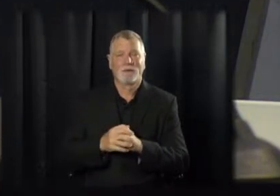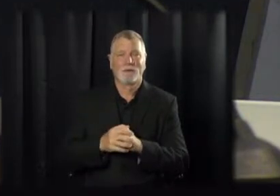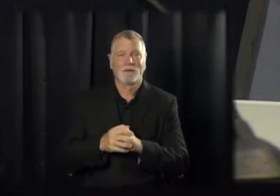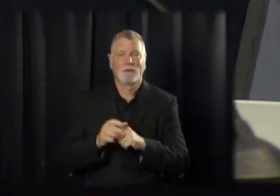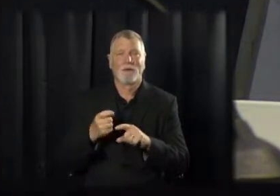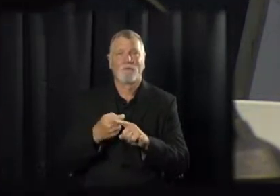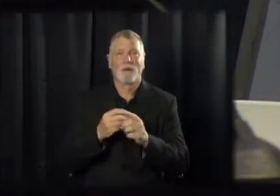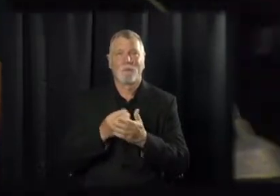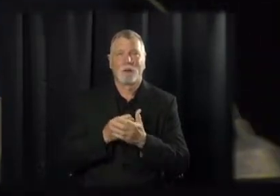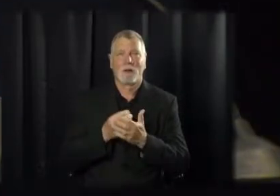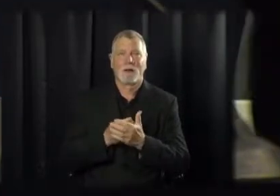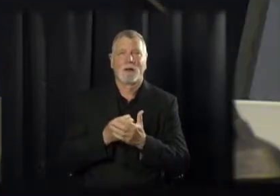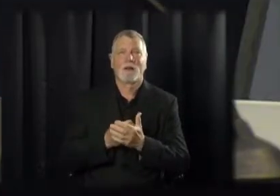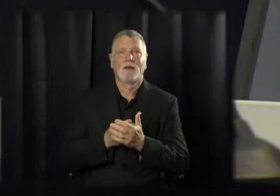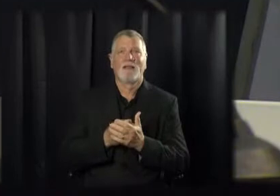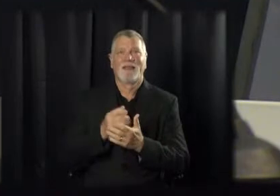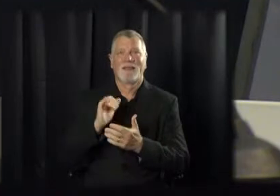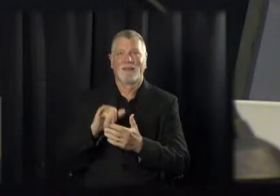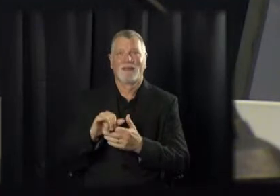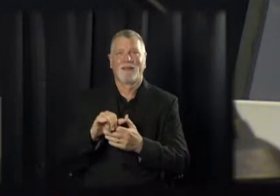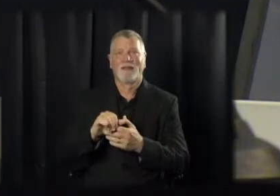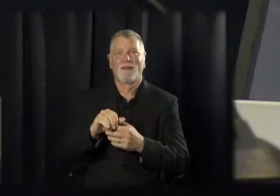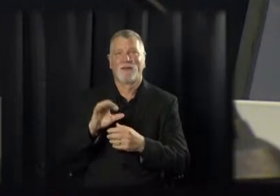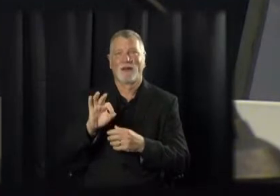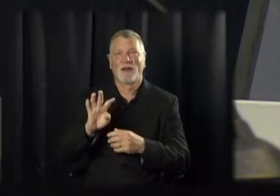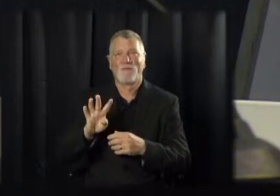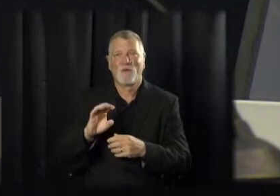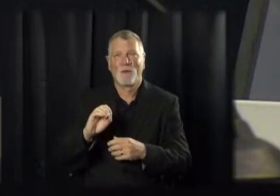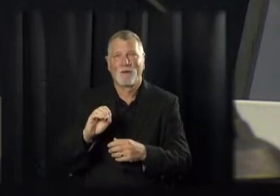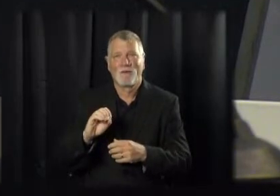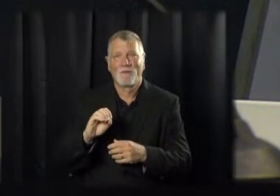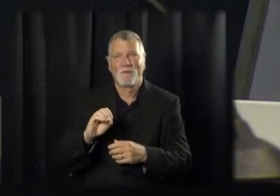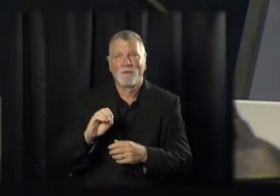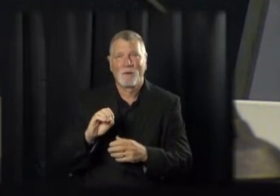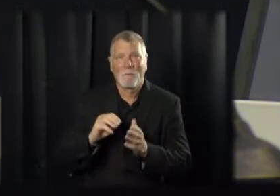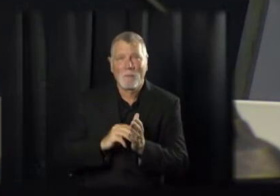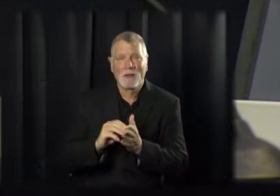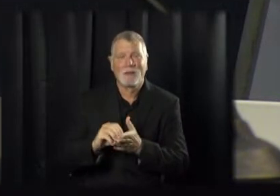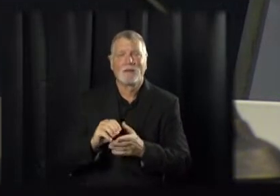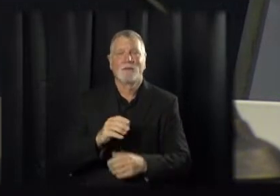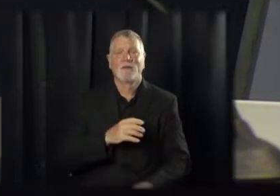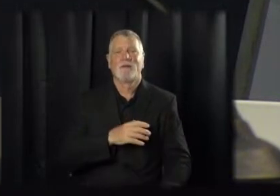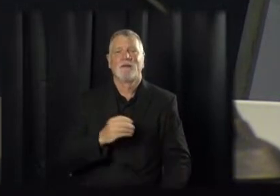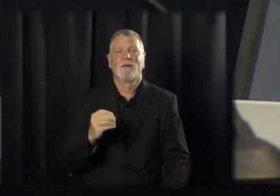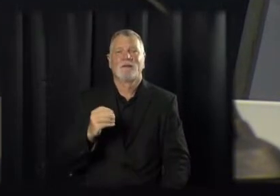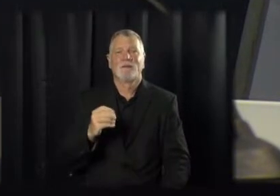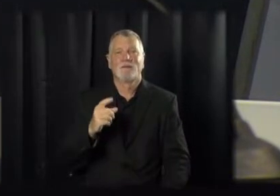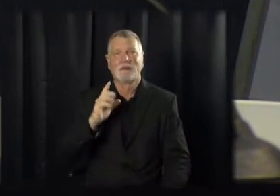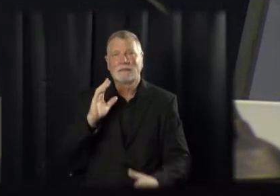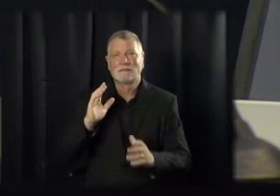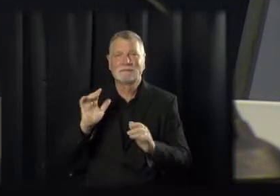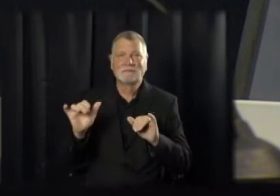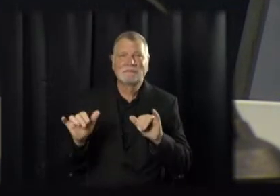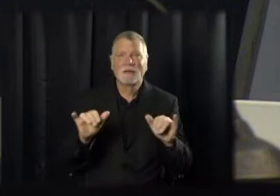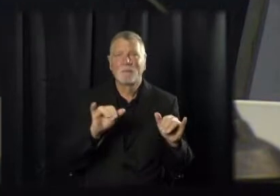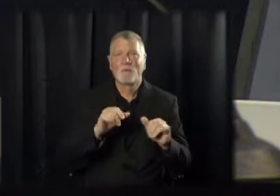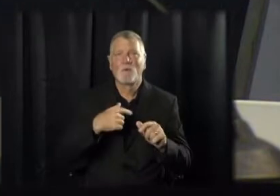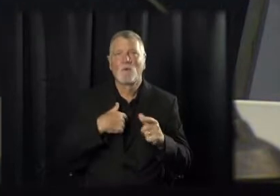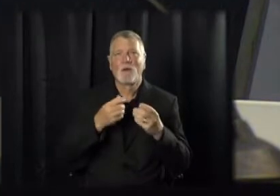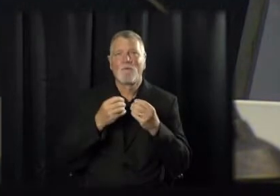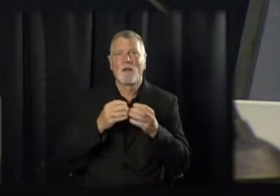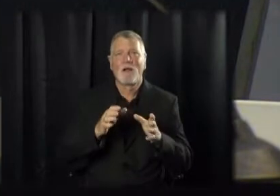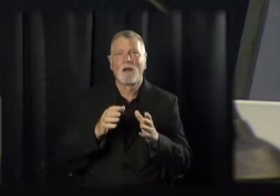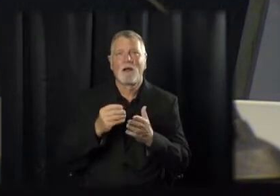of money that we are put. Those are in that 94 million, okay? Similarly, we have